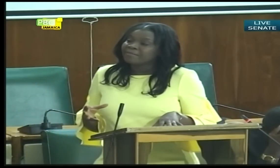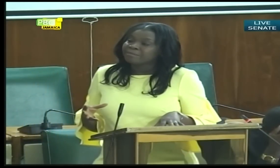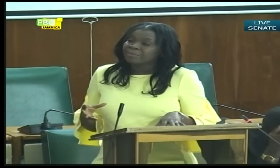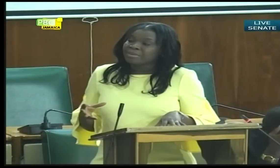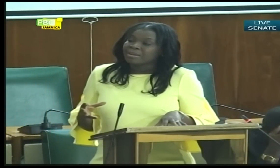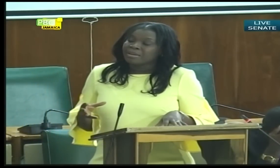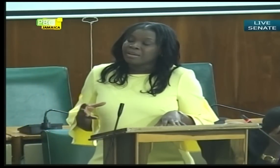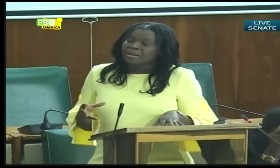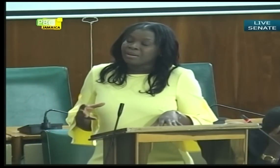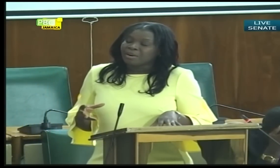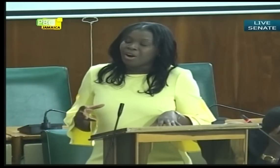primarily,